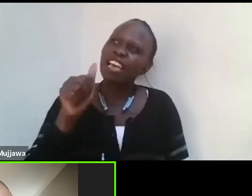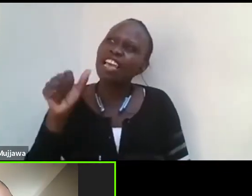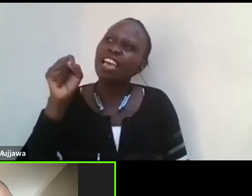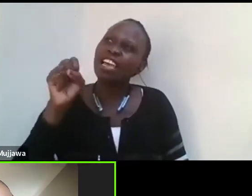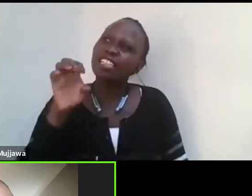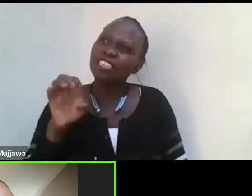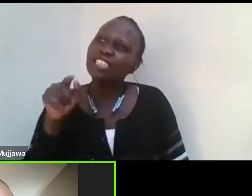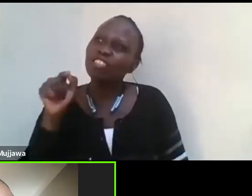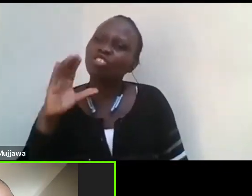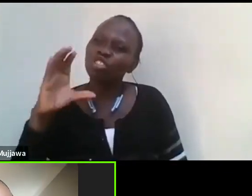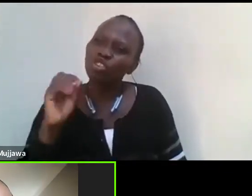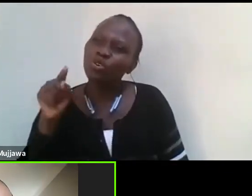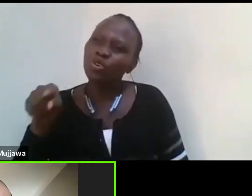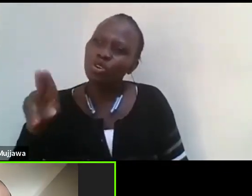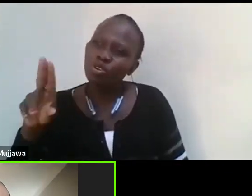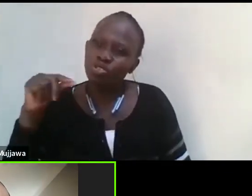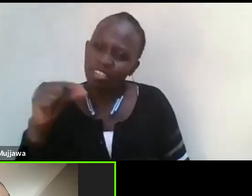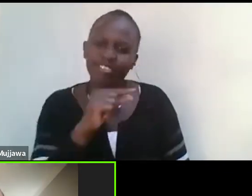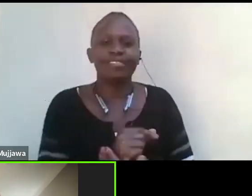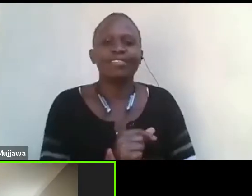undp.nase.co.ug. That is